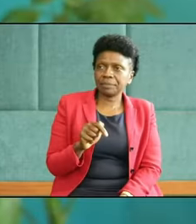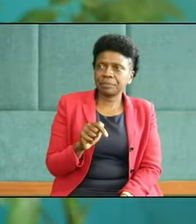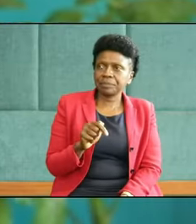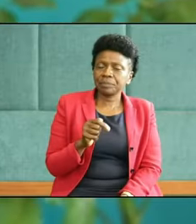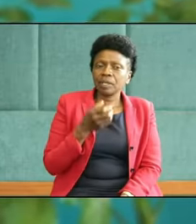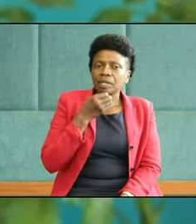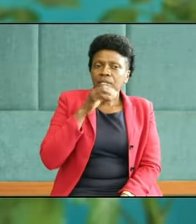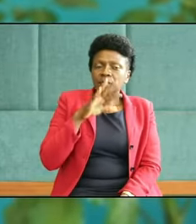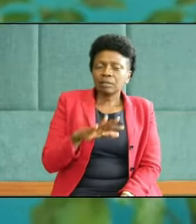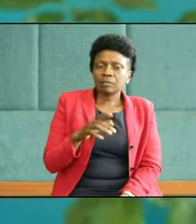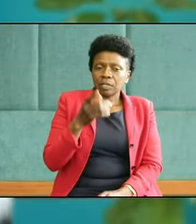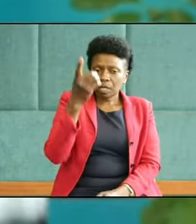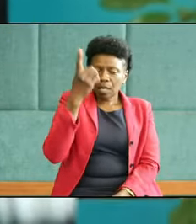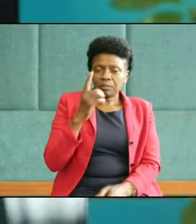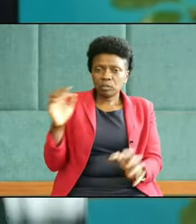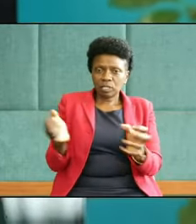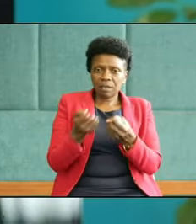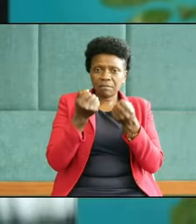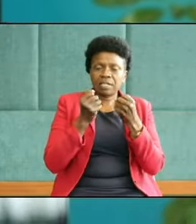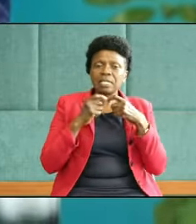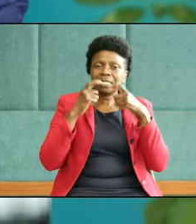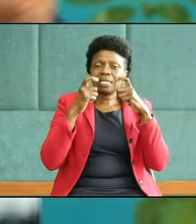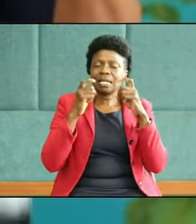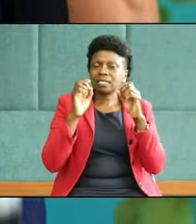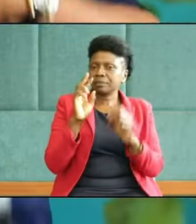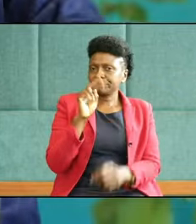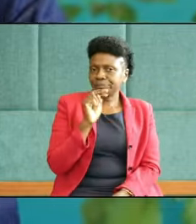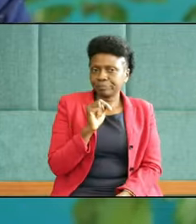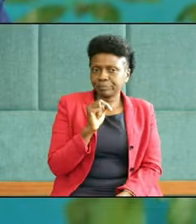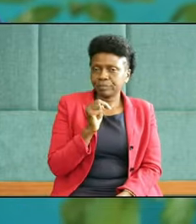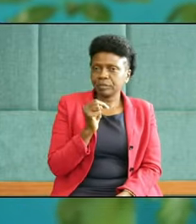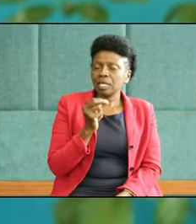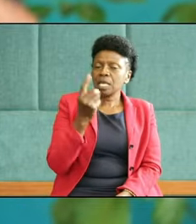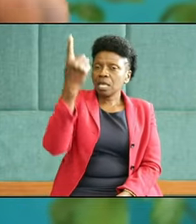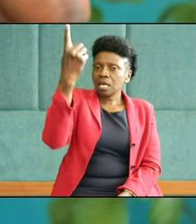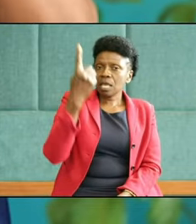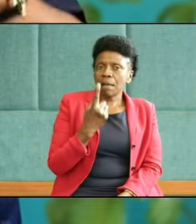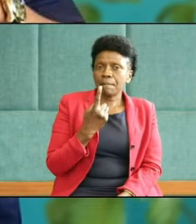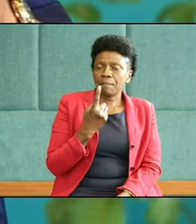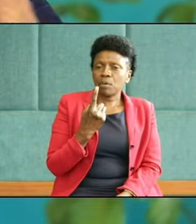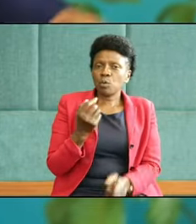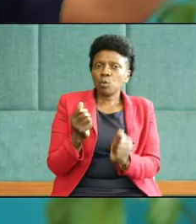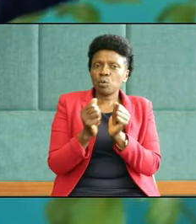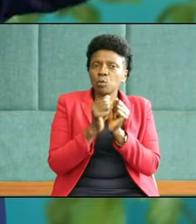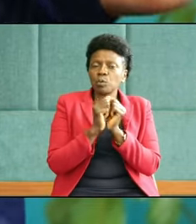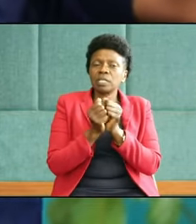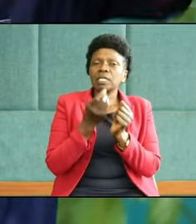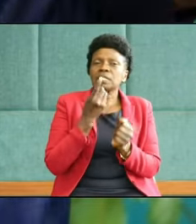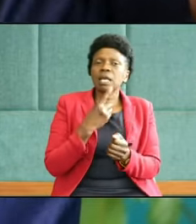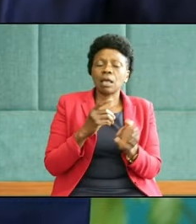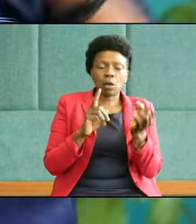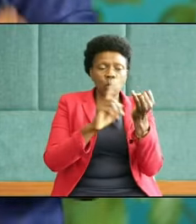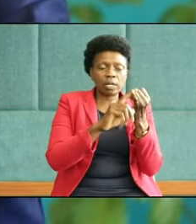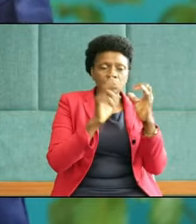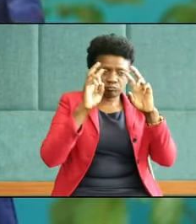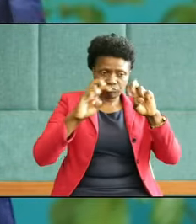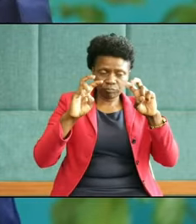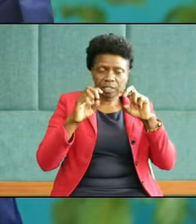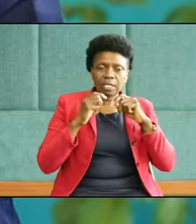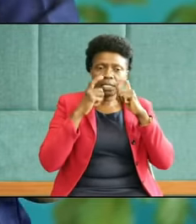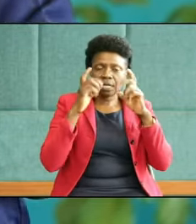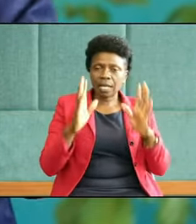The Son of Man did not come just to save the sinner. The Son of Man came with the agenda. Number one, seek the